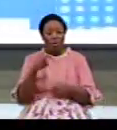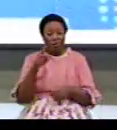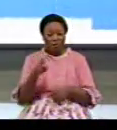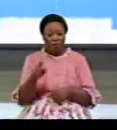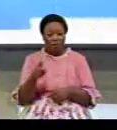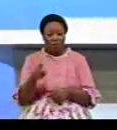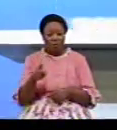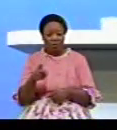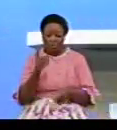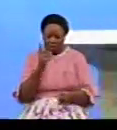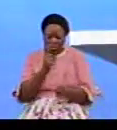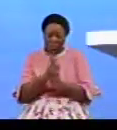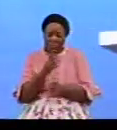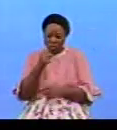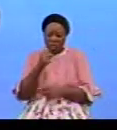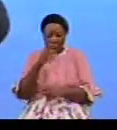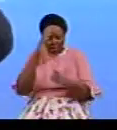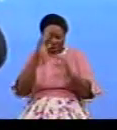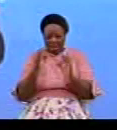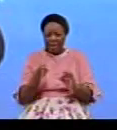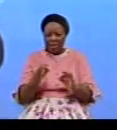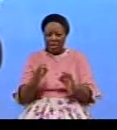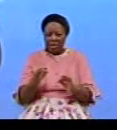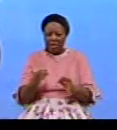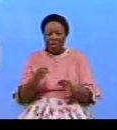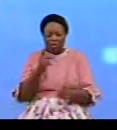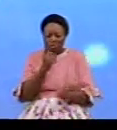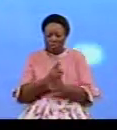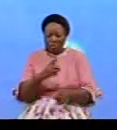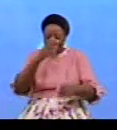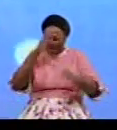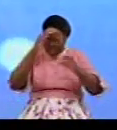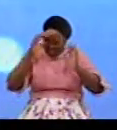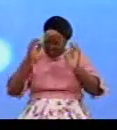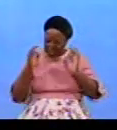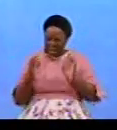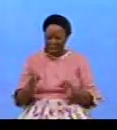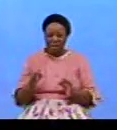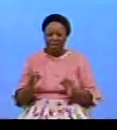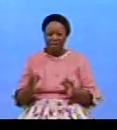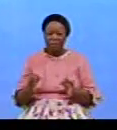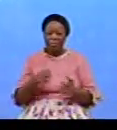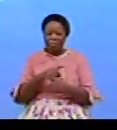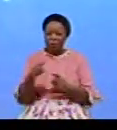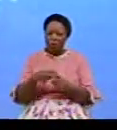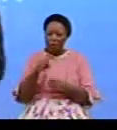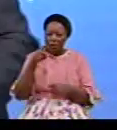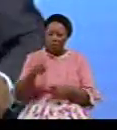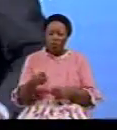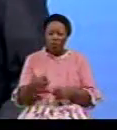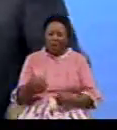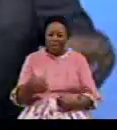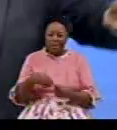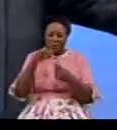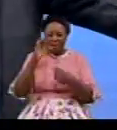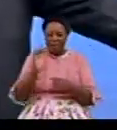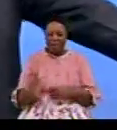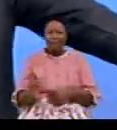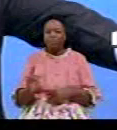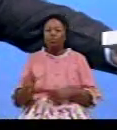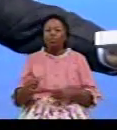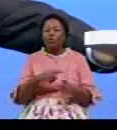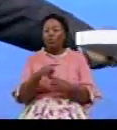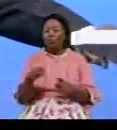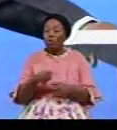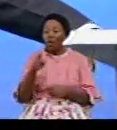comes, he'll take them home. We're looking at Malachi chapter 3. And I'm reading